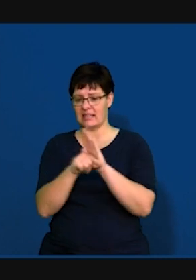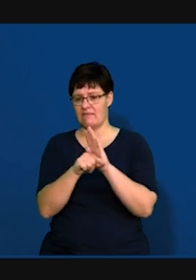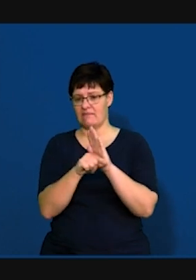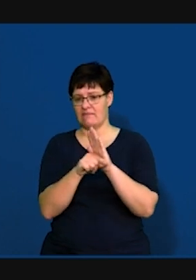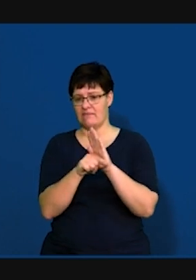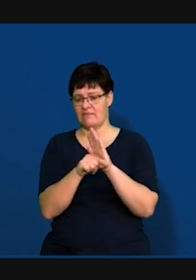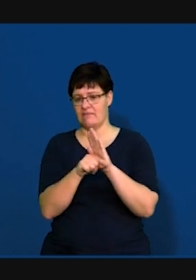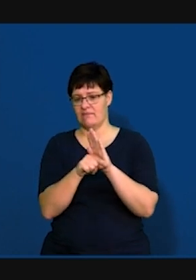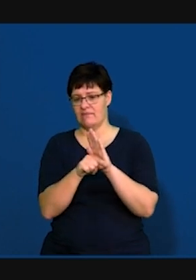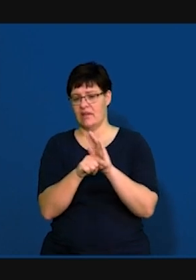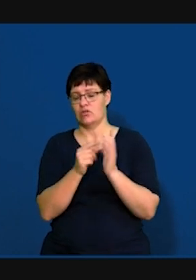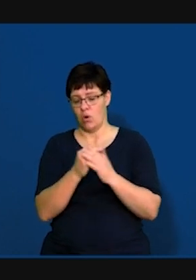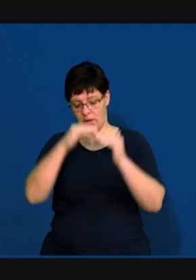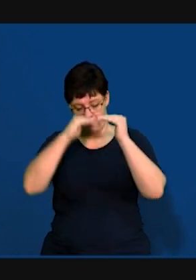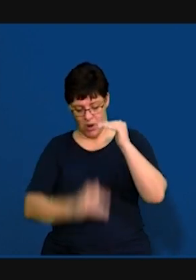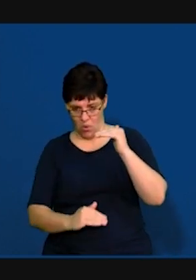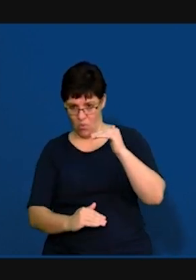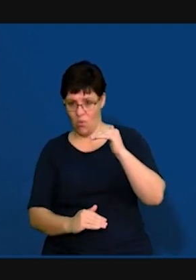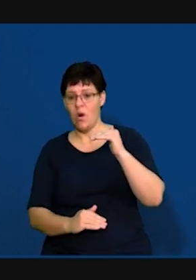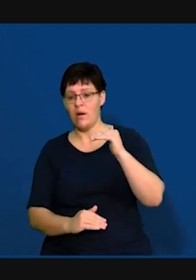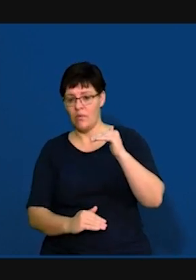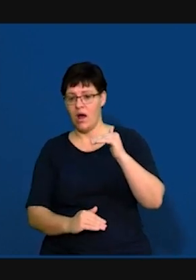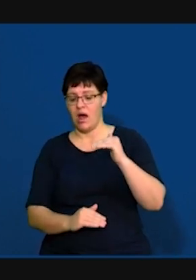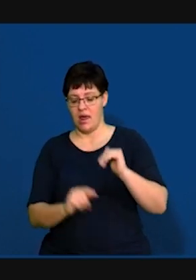our graph will be below, which will be negative